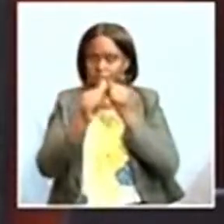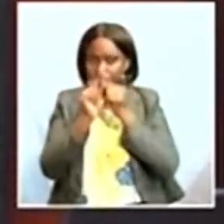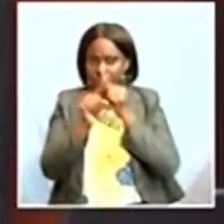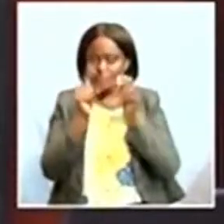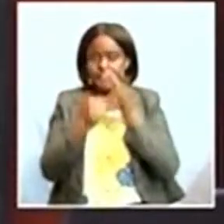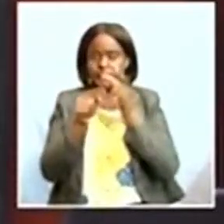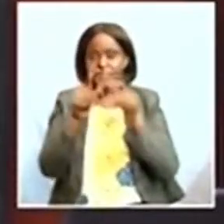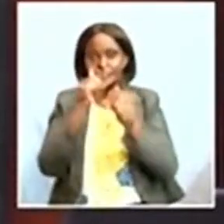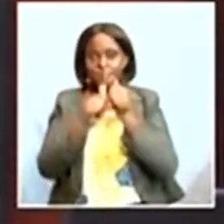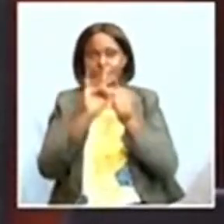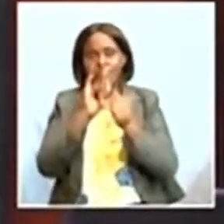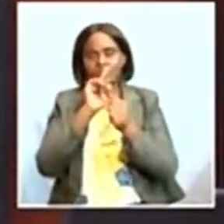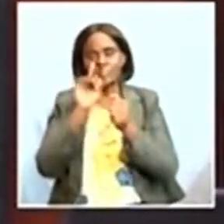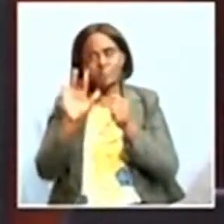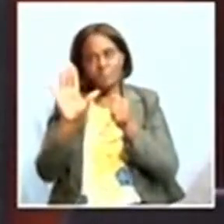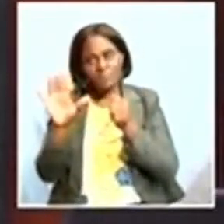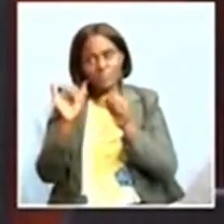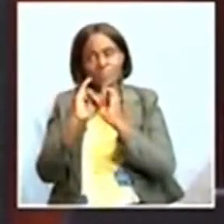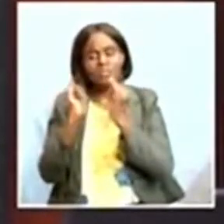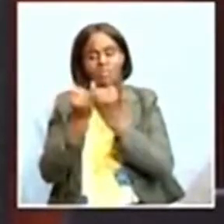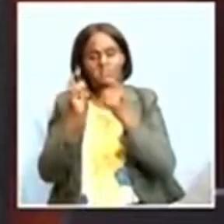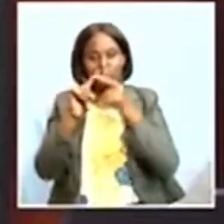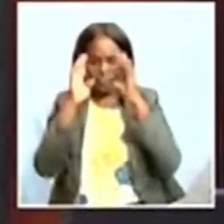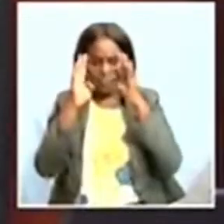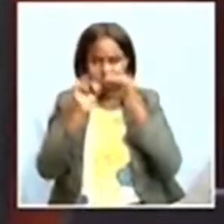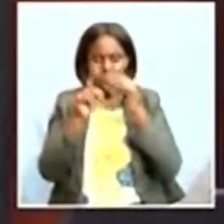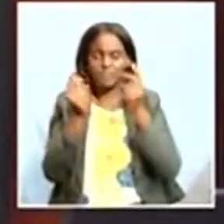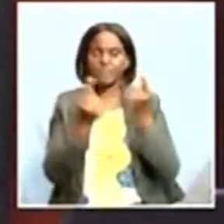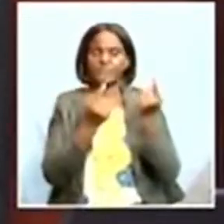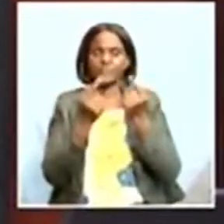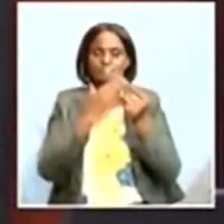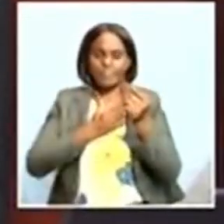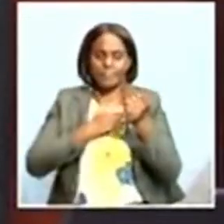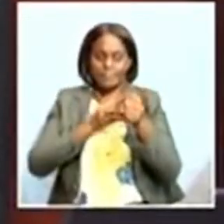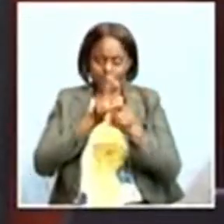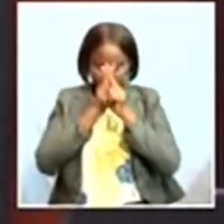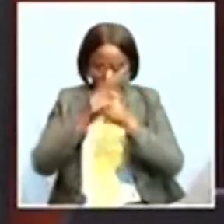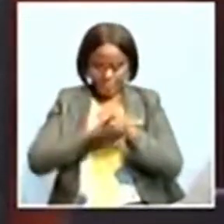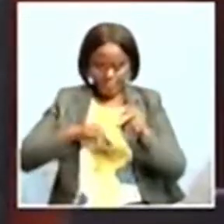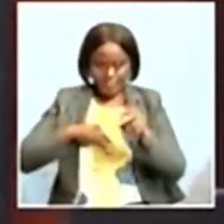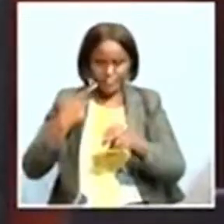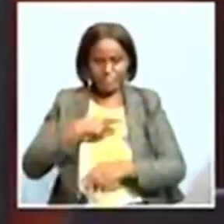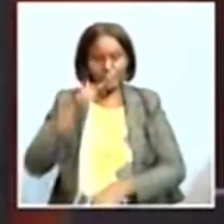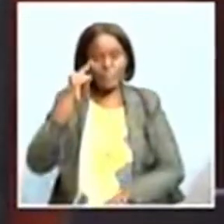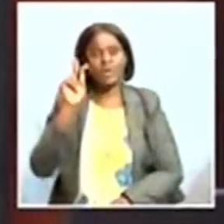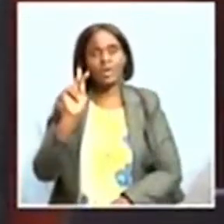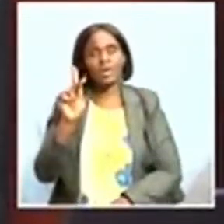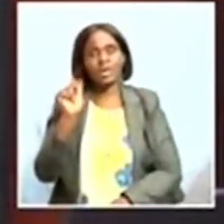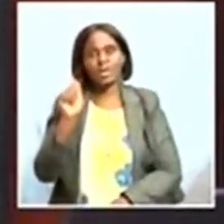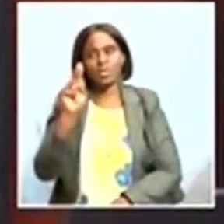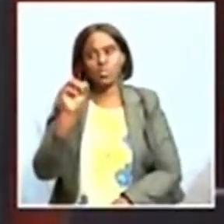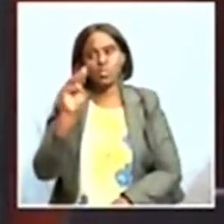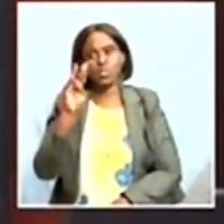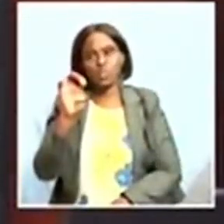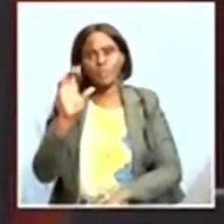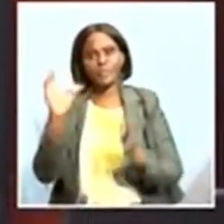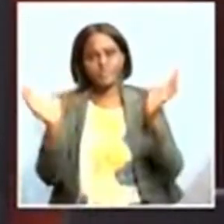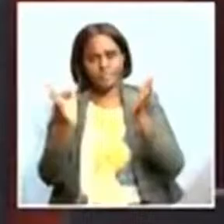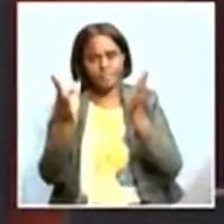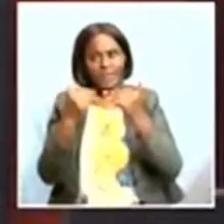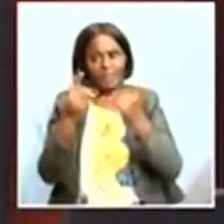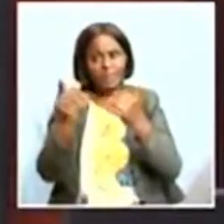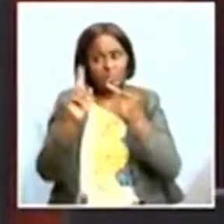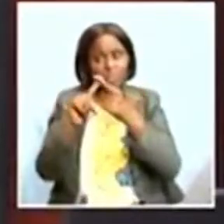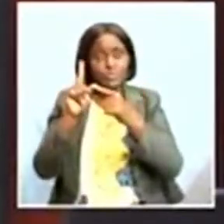that institution is there to attend to such situations. So please, Honorable Member for Kaumbwe, you are encouraged